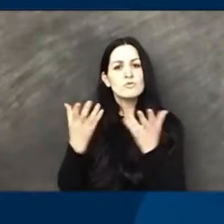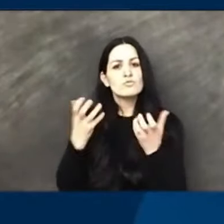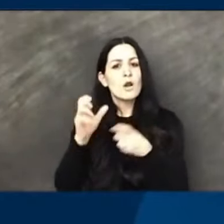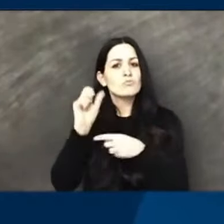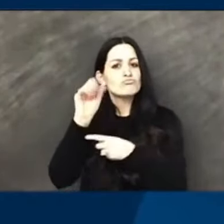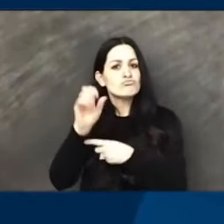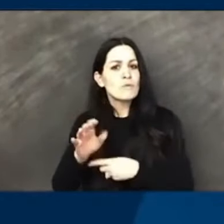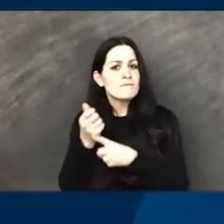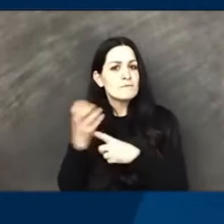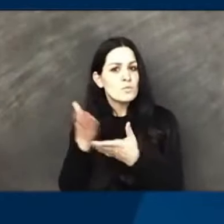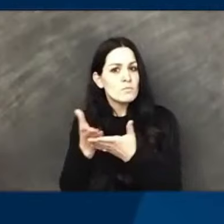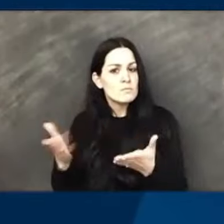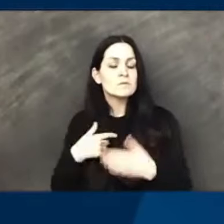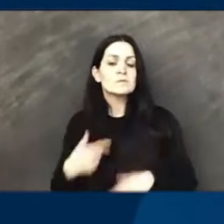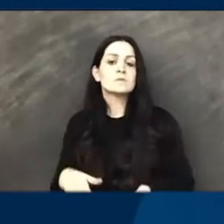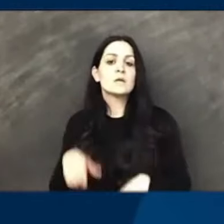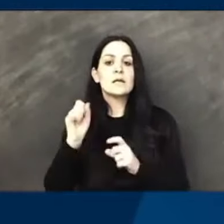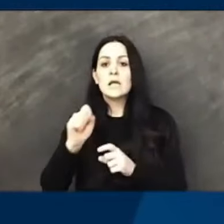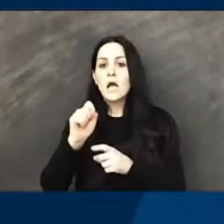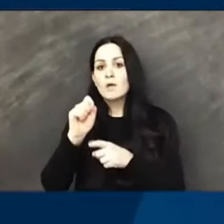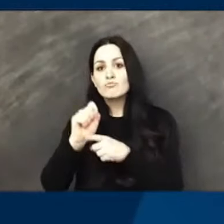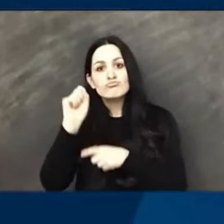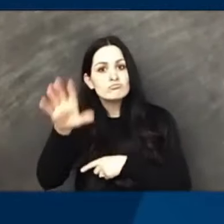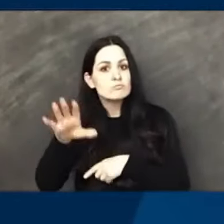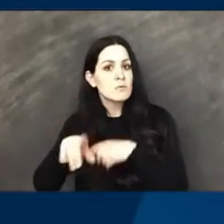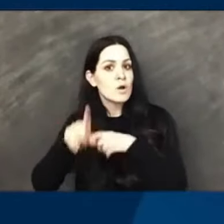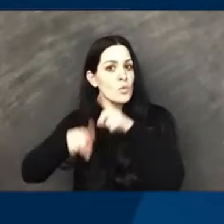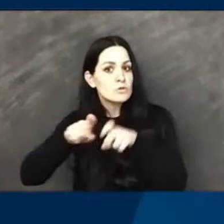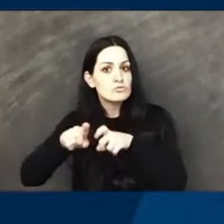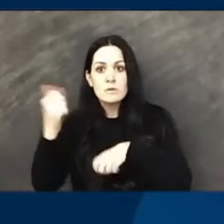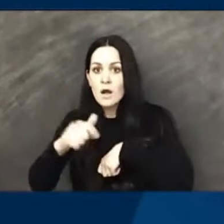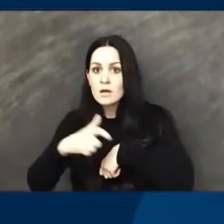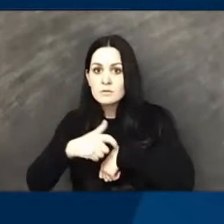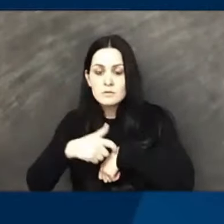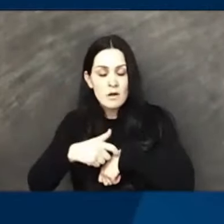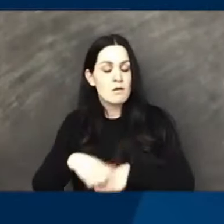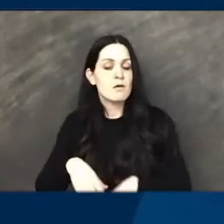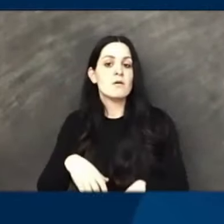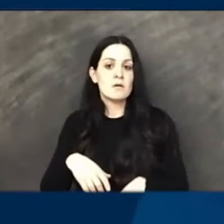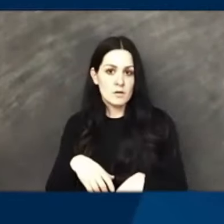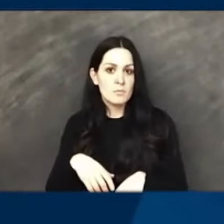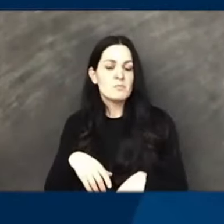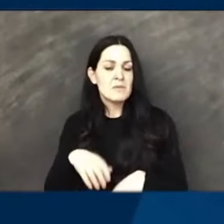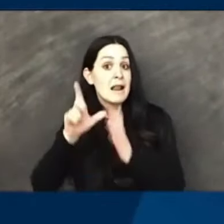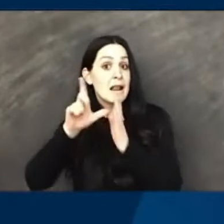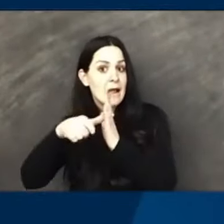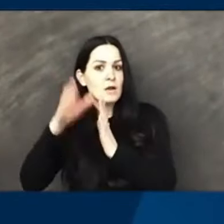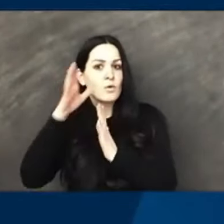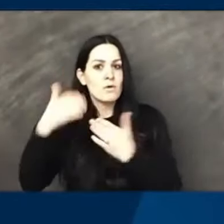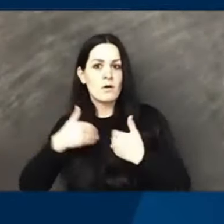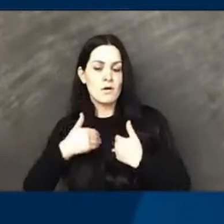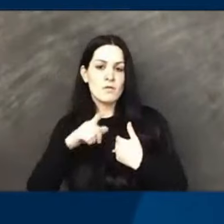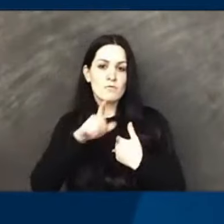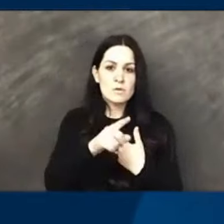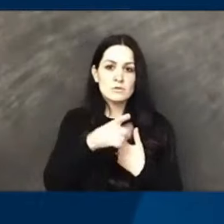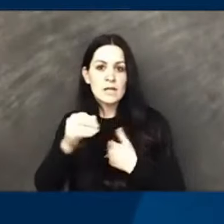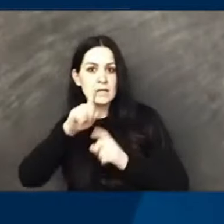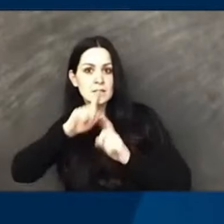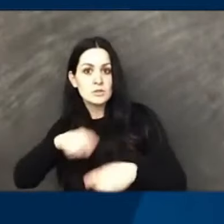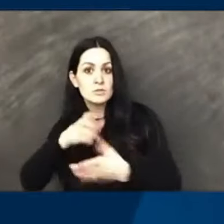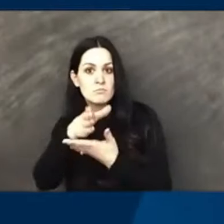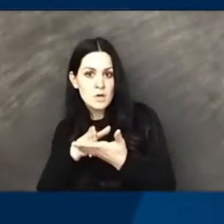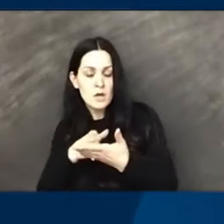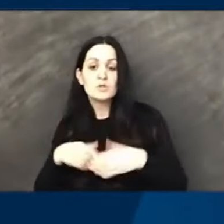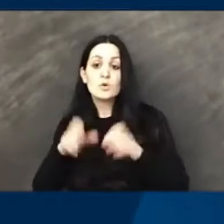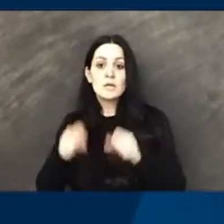can submit questions at any time for our panel to answer during the Q&A portion of today's chat. Questions can be submitted by commenting